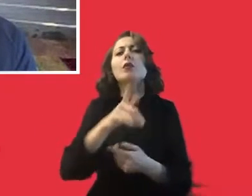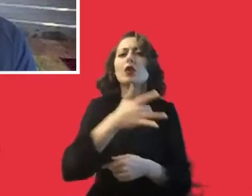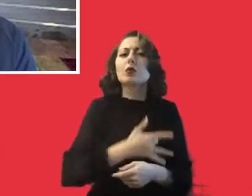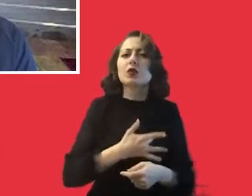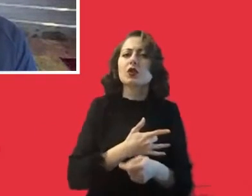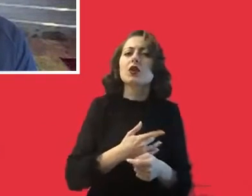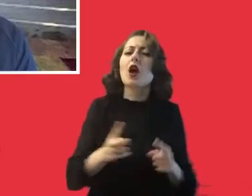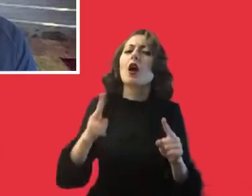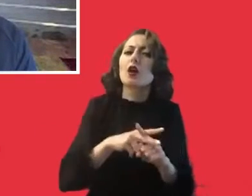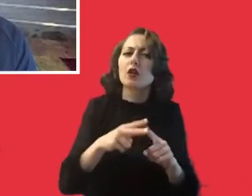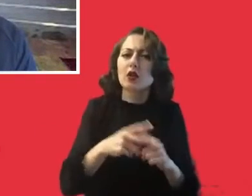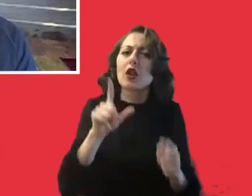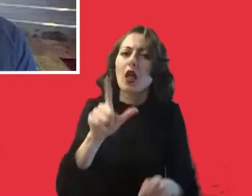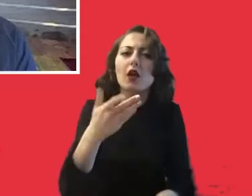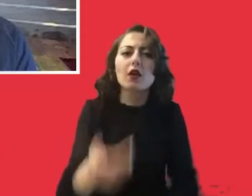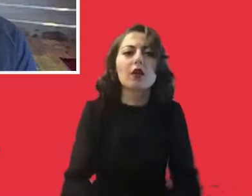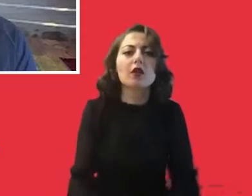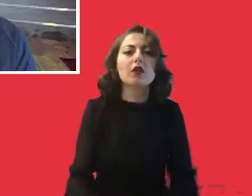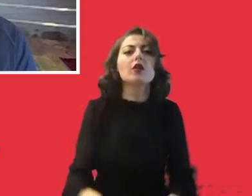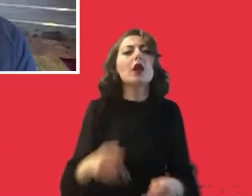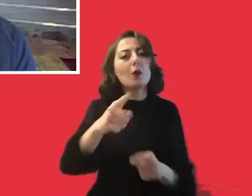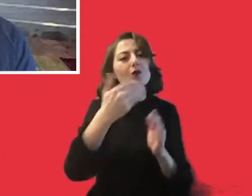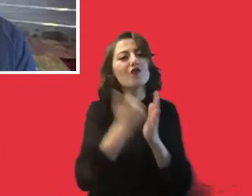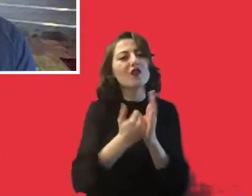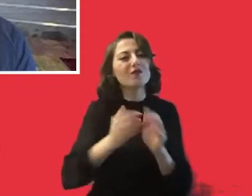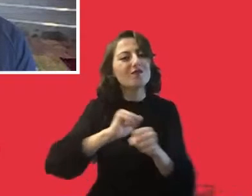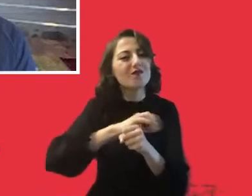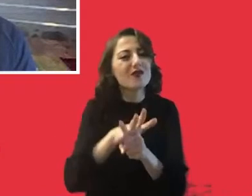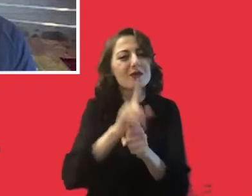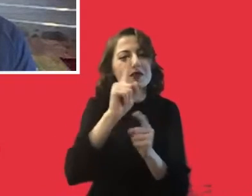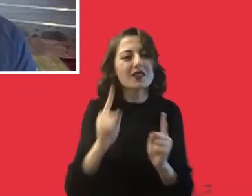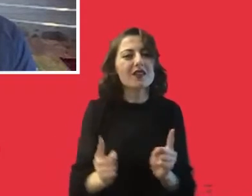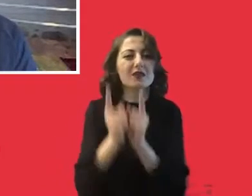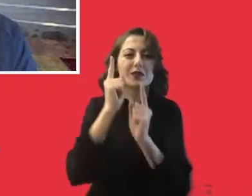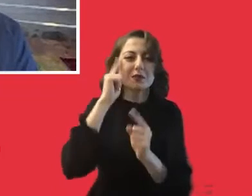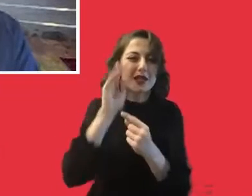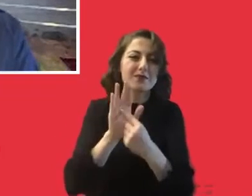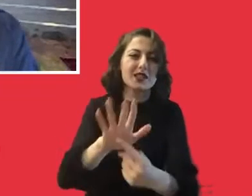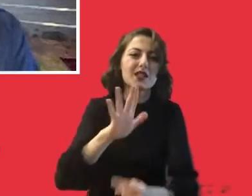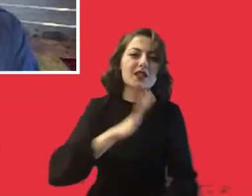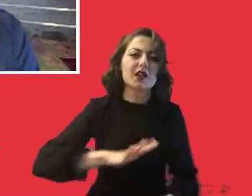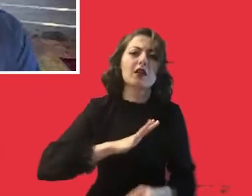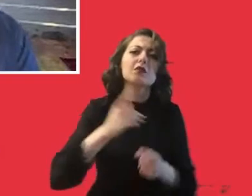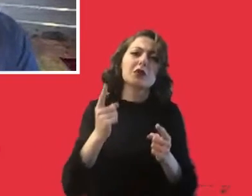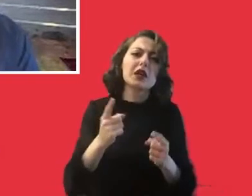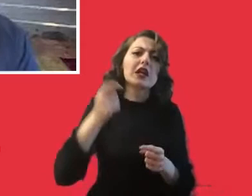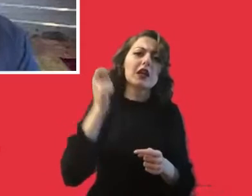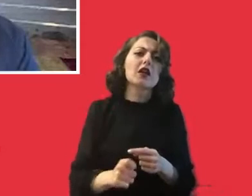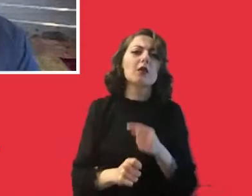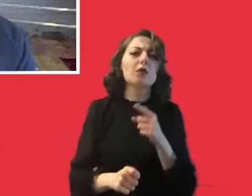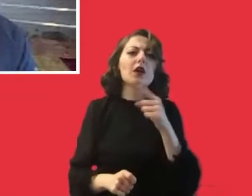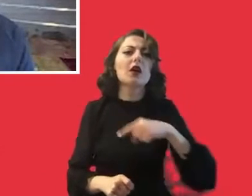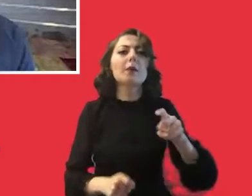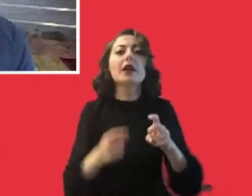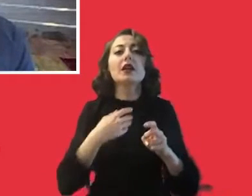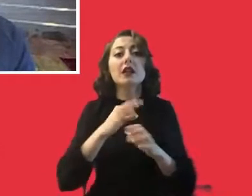so this is very important, sports and volunteering. About the pandemic, I just want to give you a couple of examples. I can